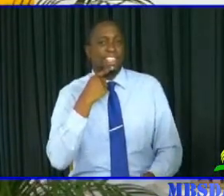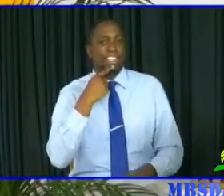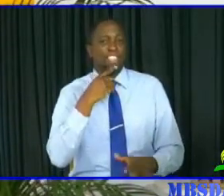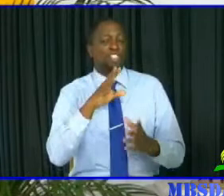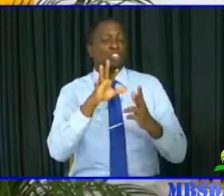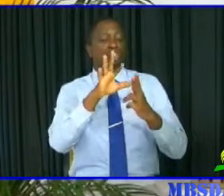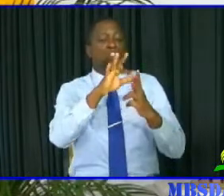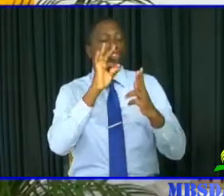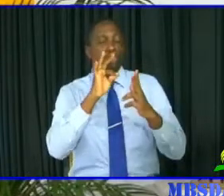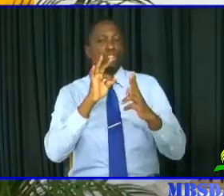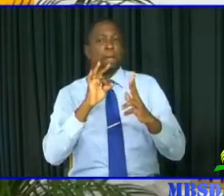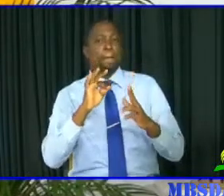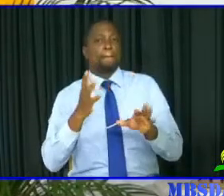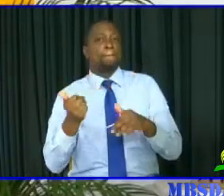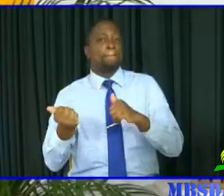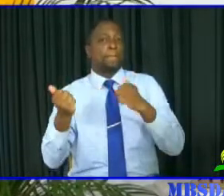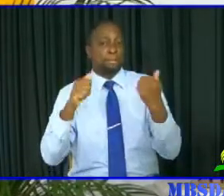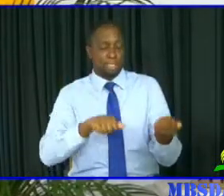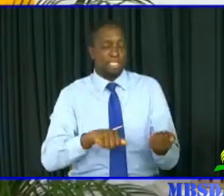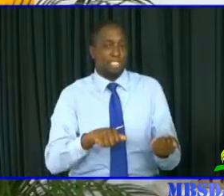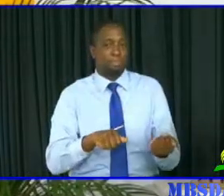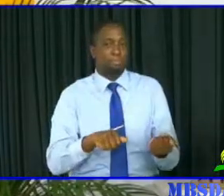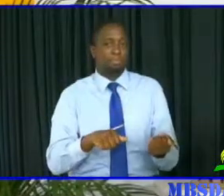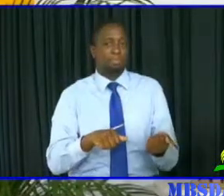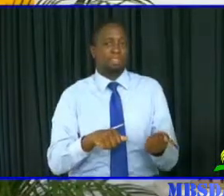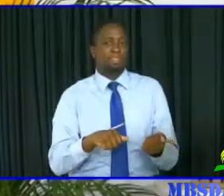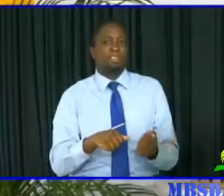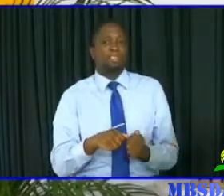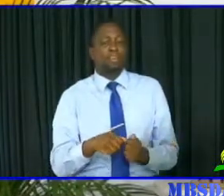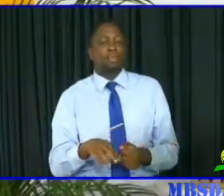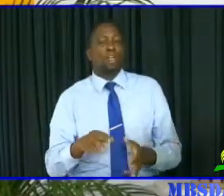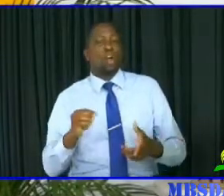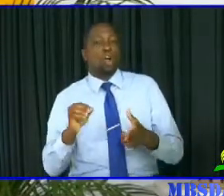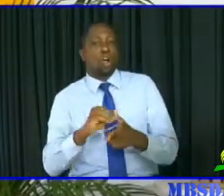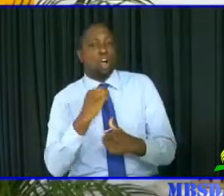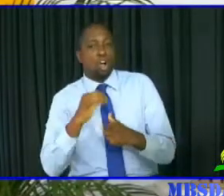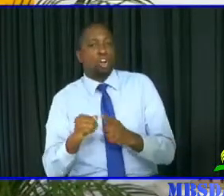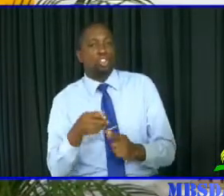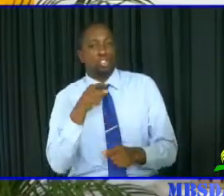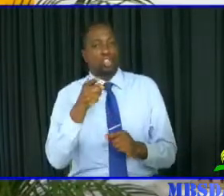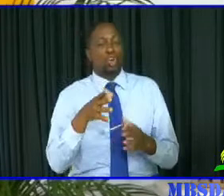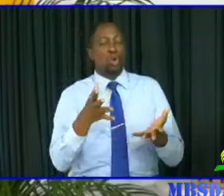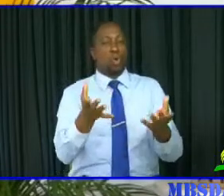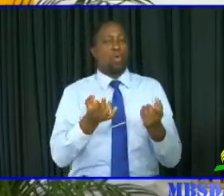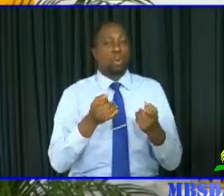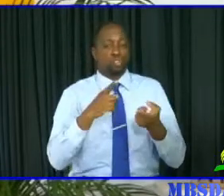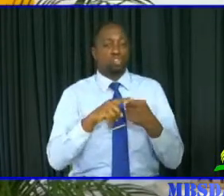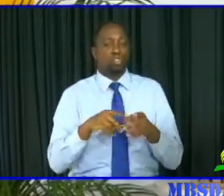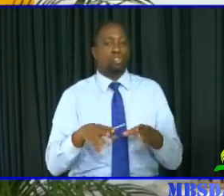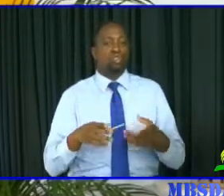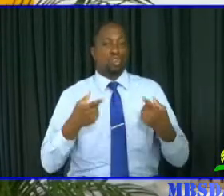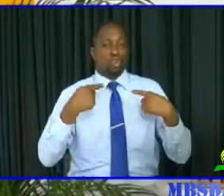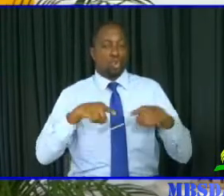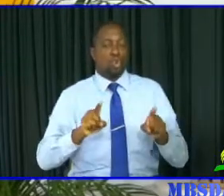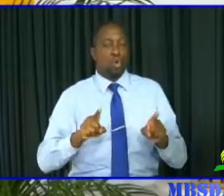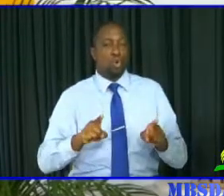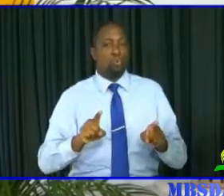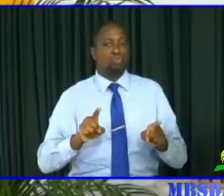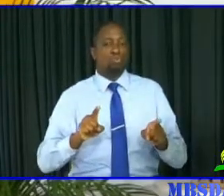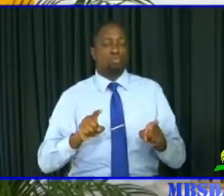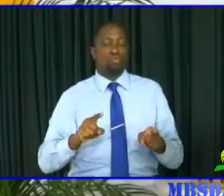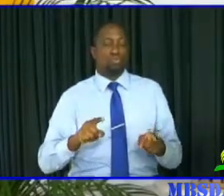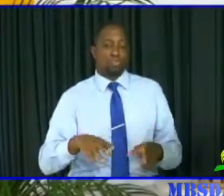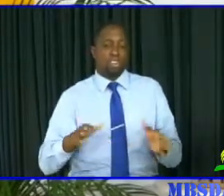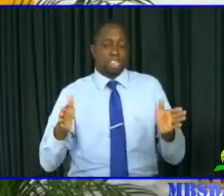leave the broad road that leads to destruction, and you want to follow the narrow road which leads to life. You're choosing.